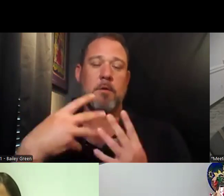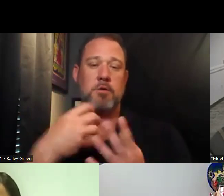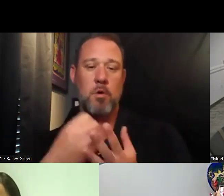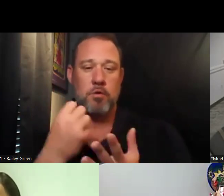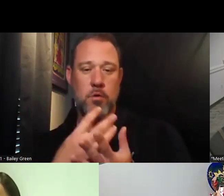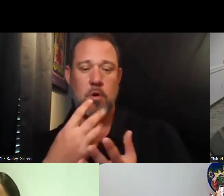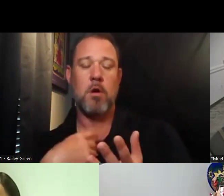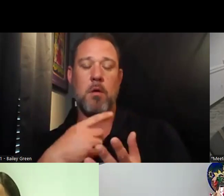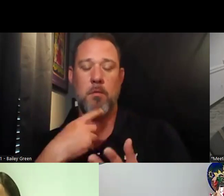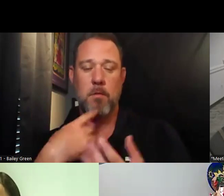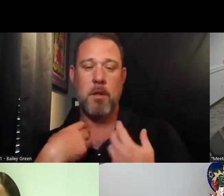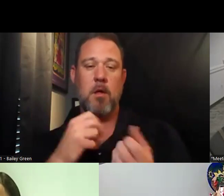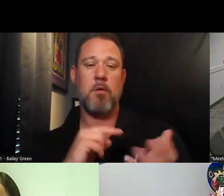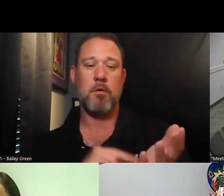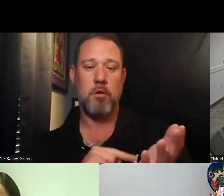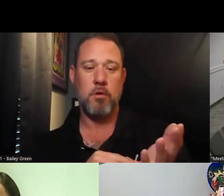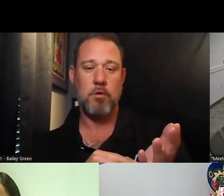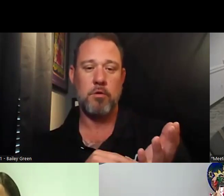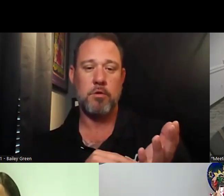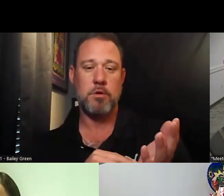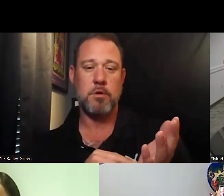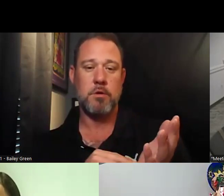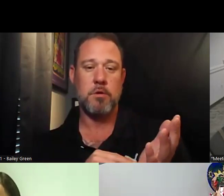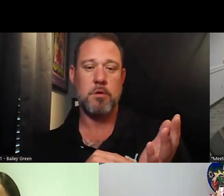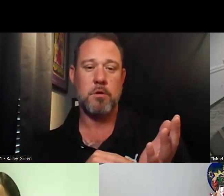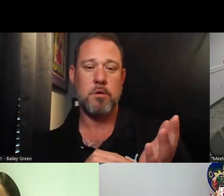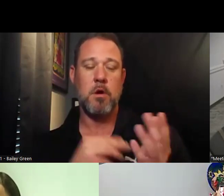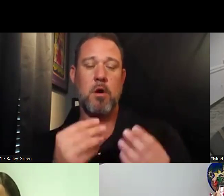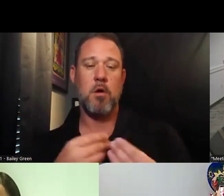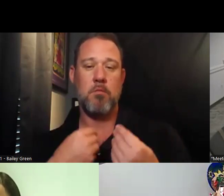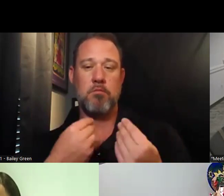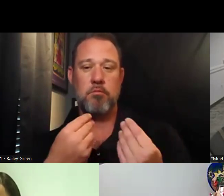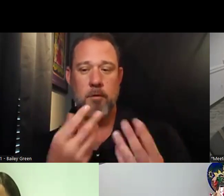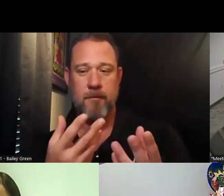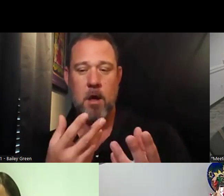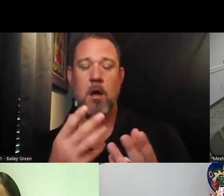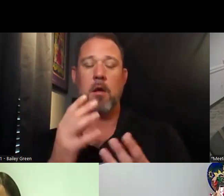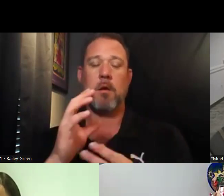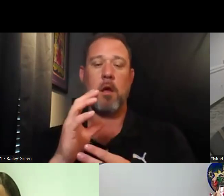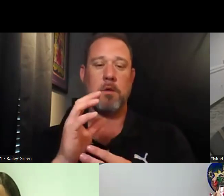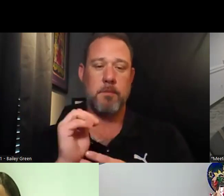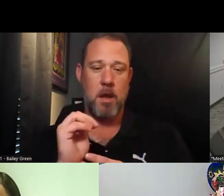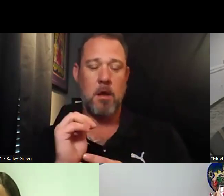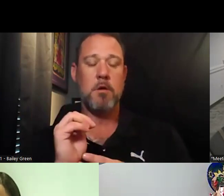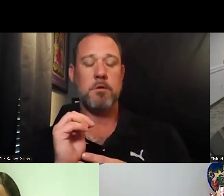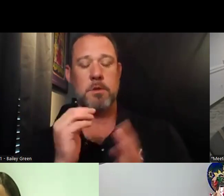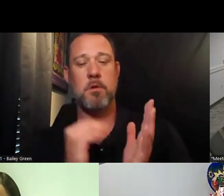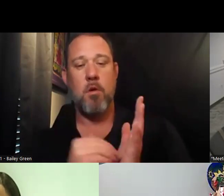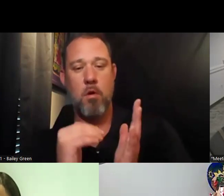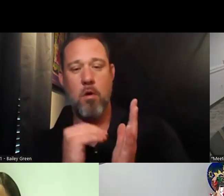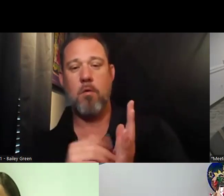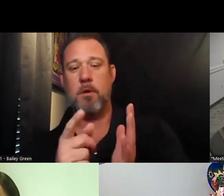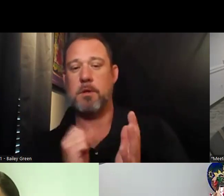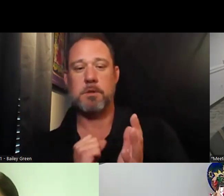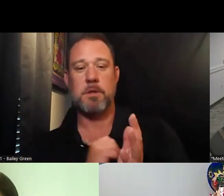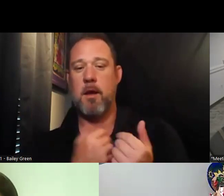and a public health nurse, actually a nurse. They provide the intensive case management. So often these staff